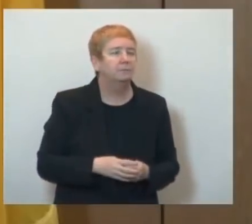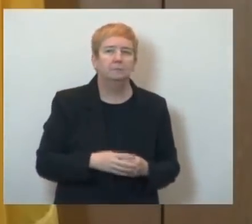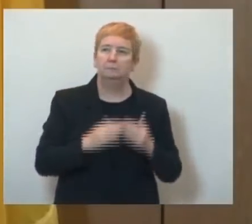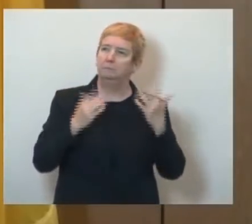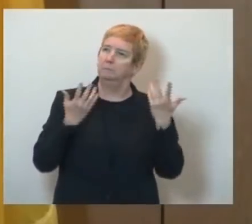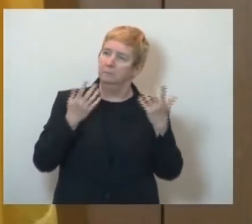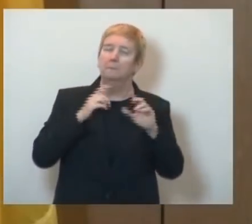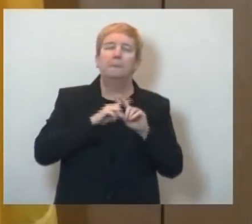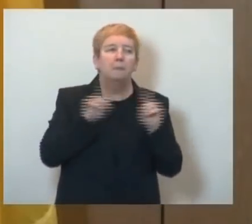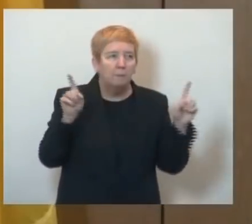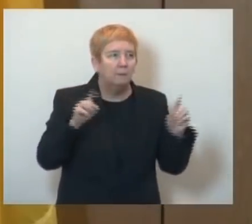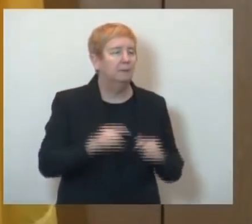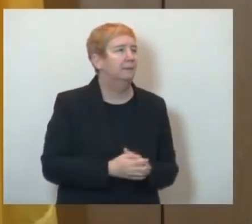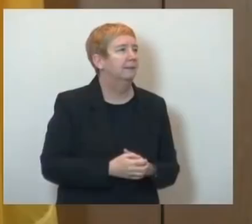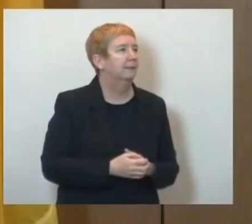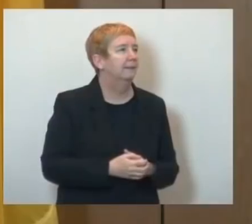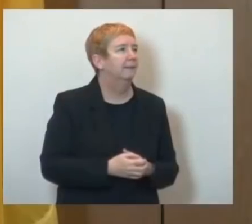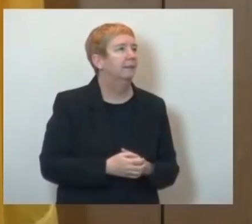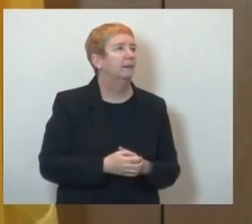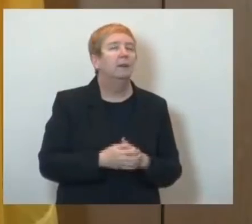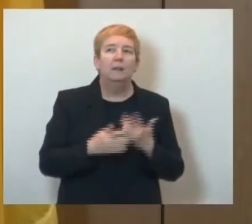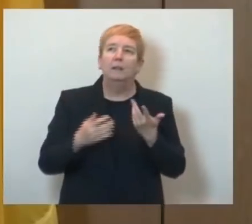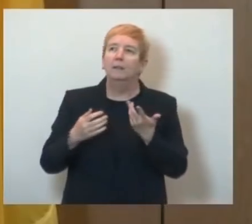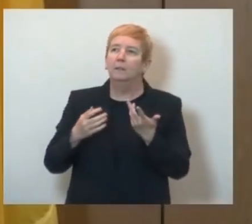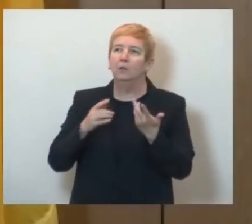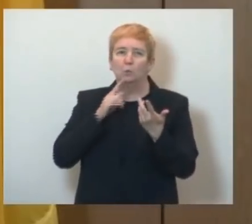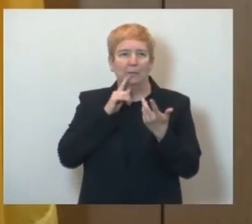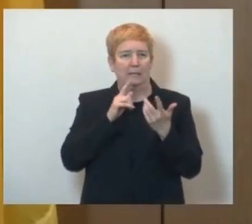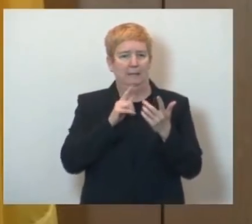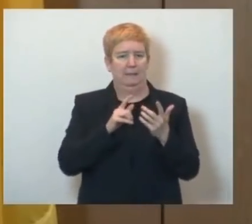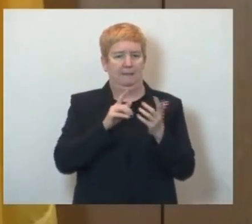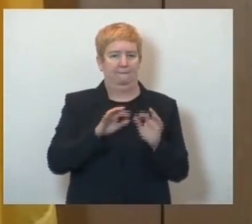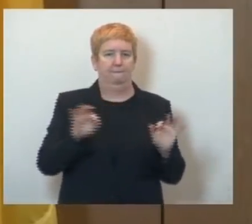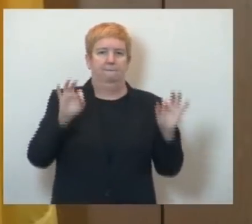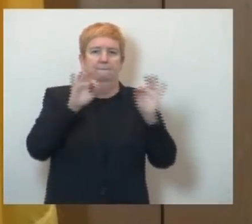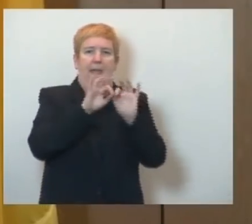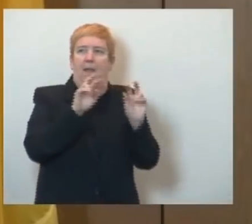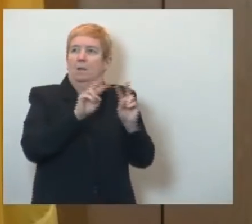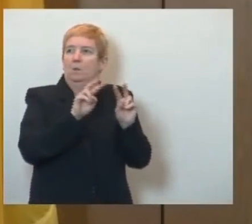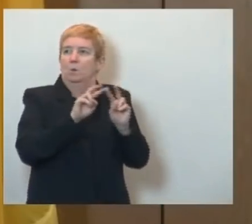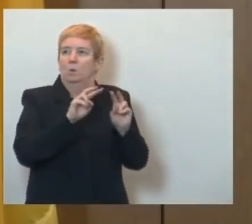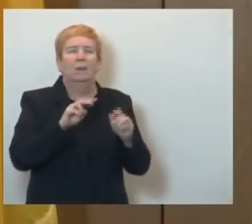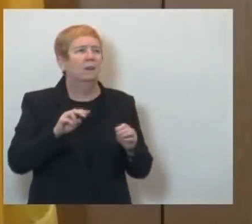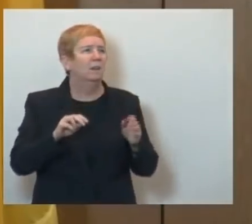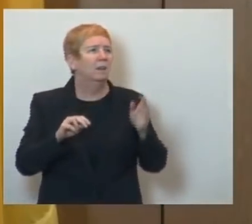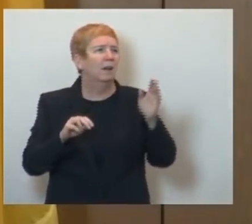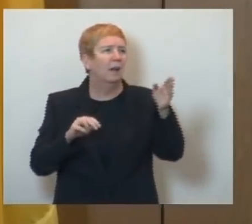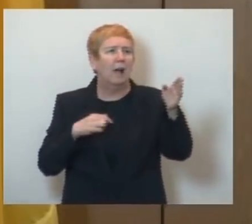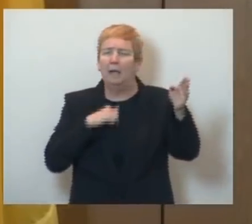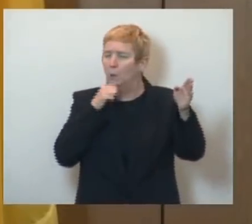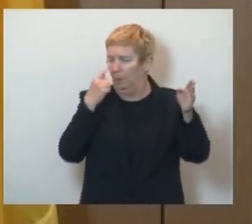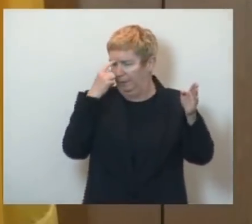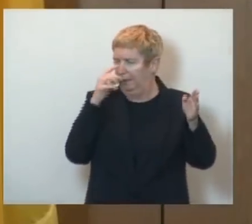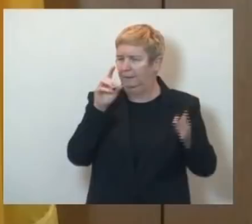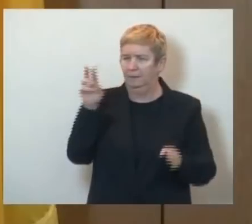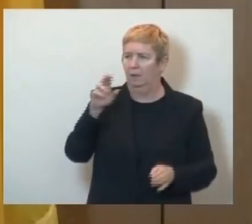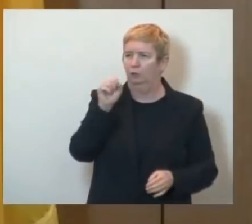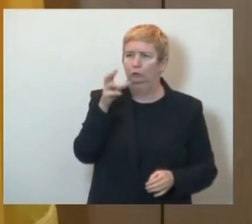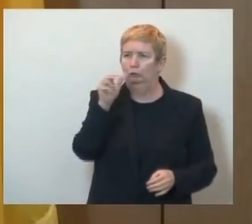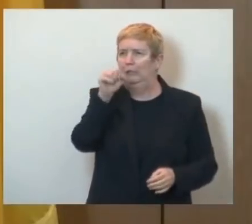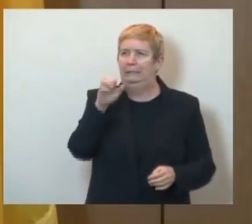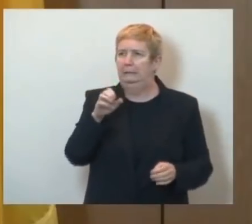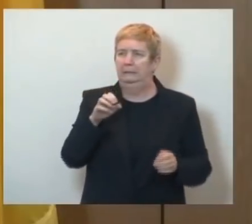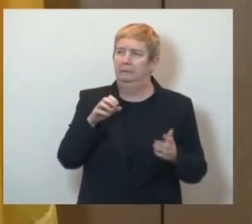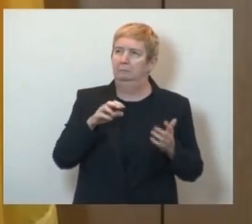But there is value, which I don't think that Dr. Grace intended not to do. I'm gonna torture